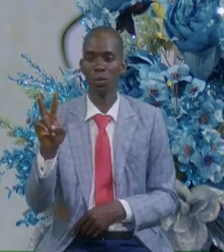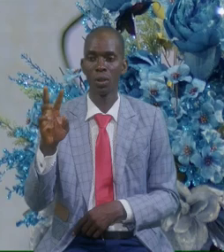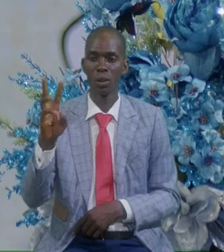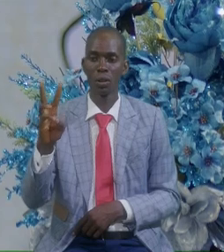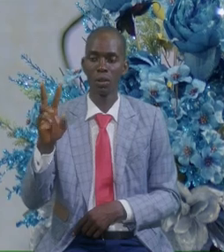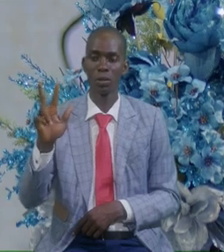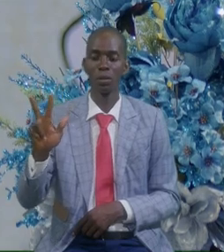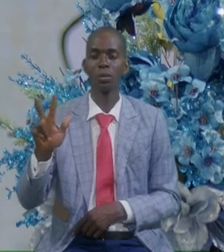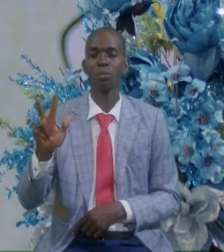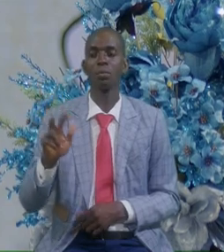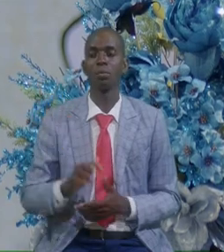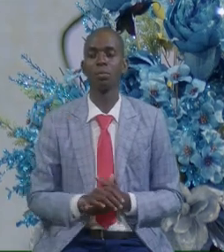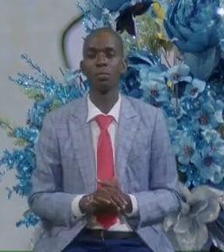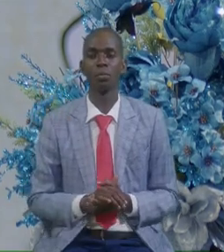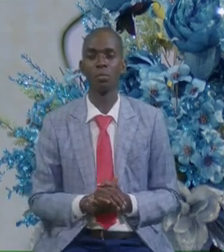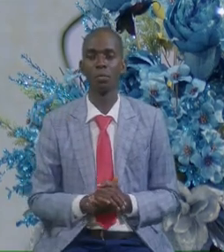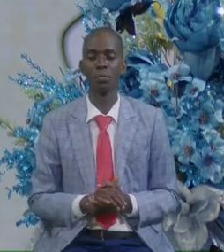+234 9154449263.